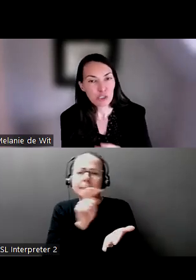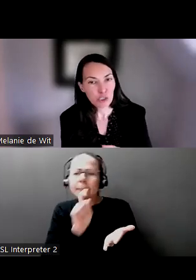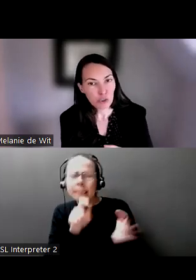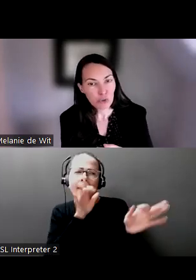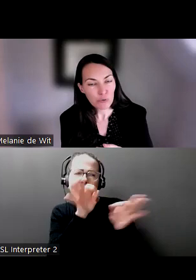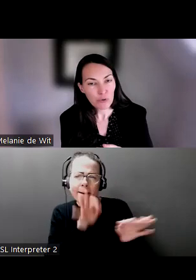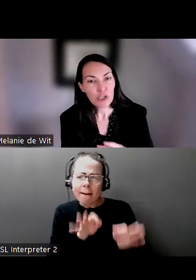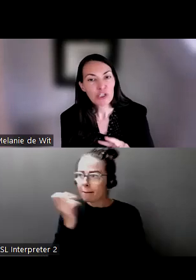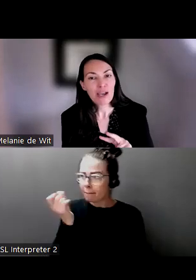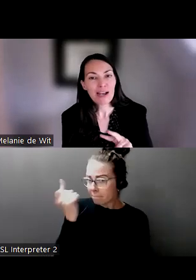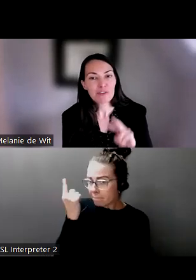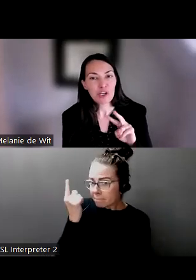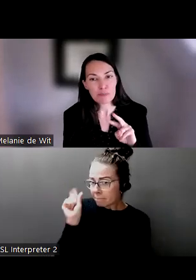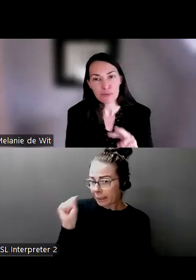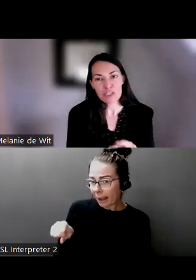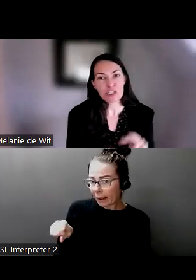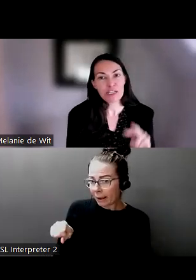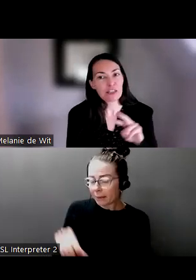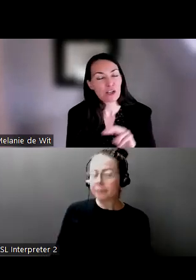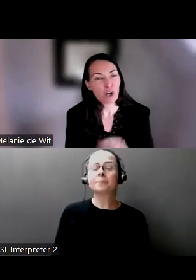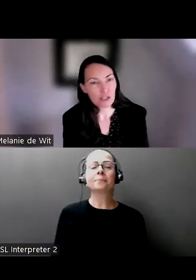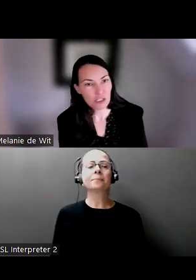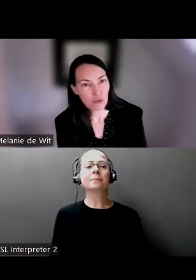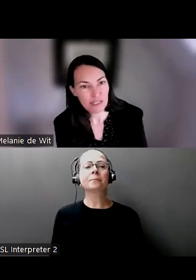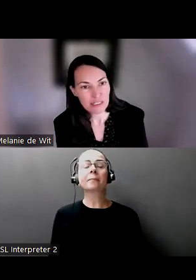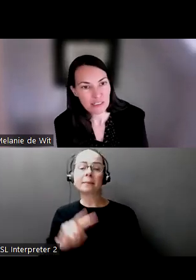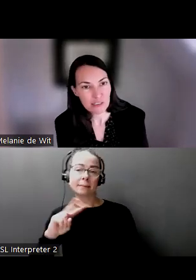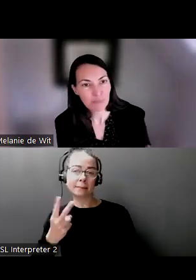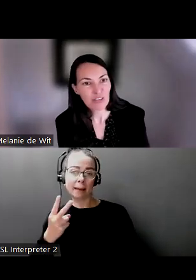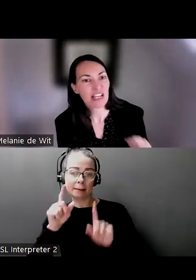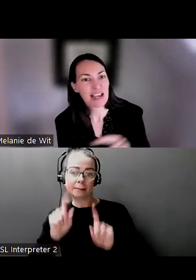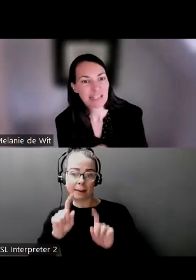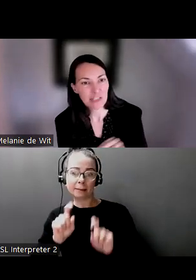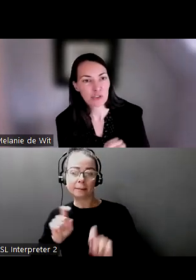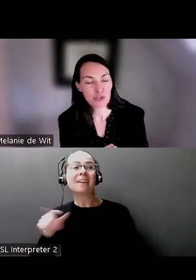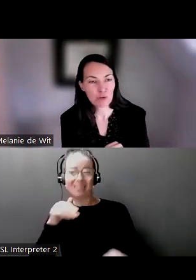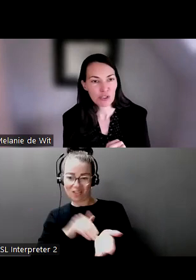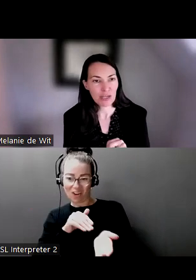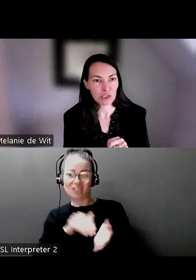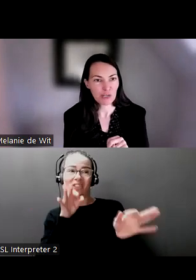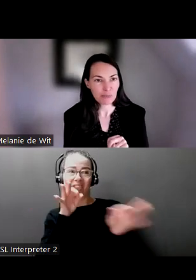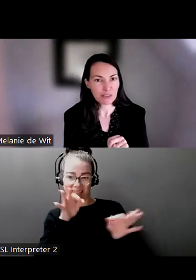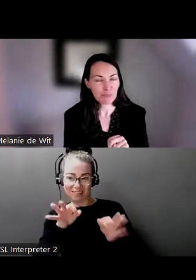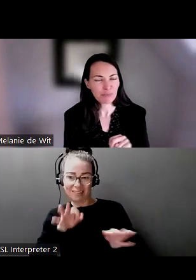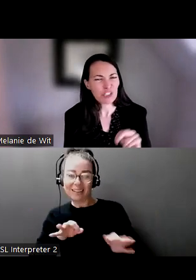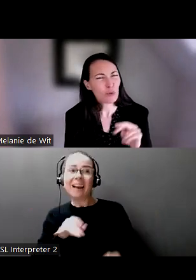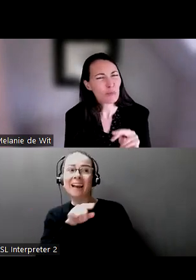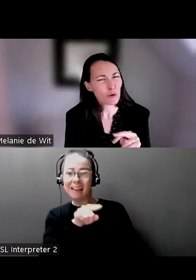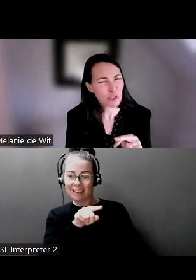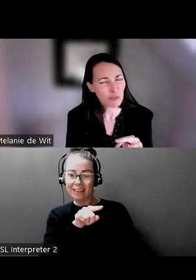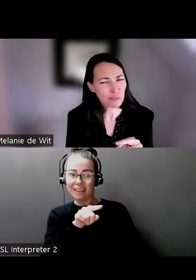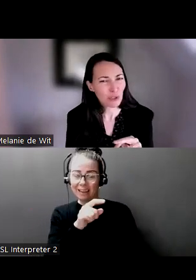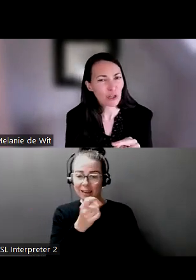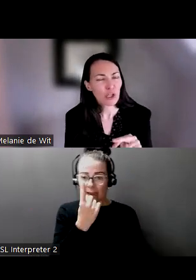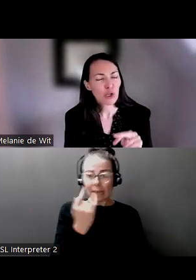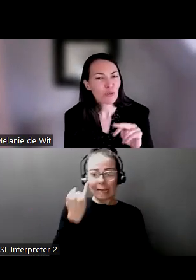And two, you have to appreciate the consequences of saying yes or no to that treatment. So